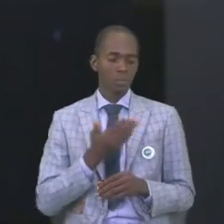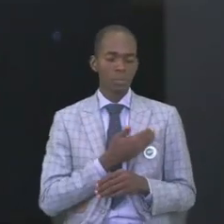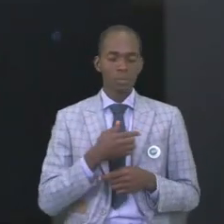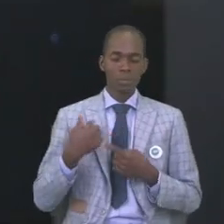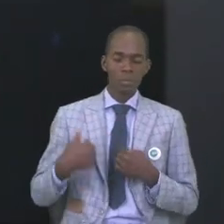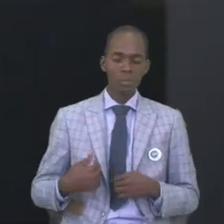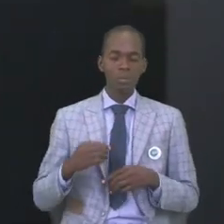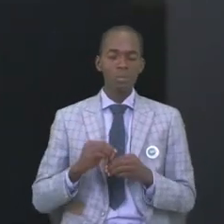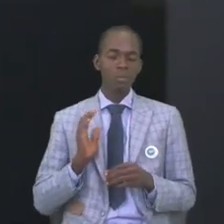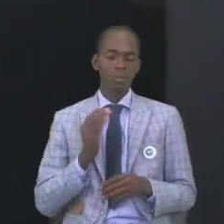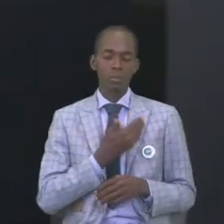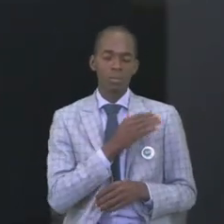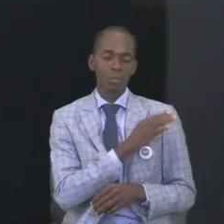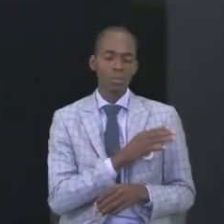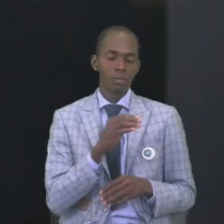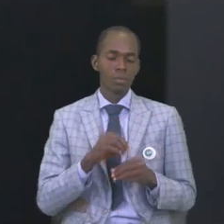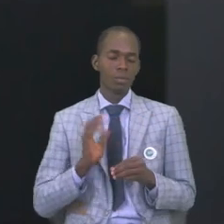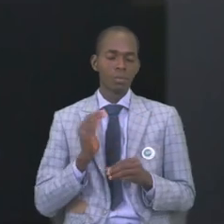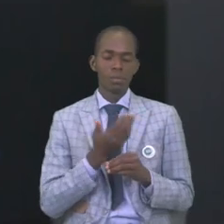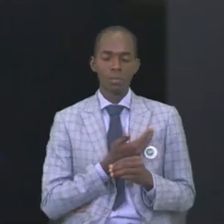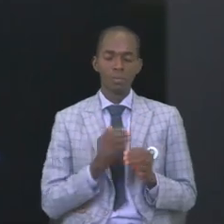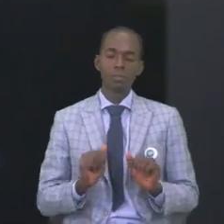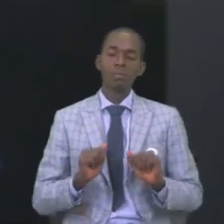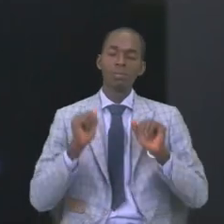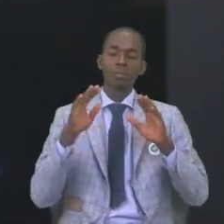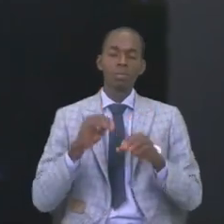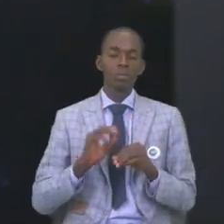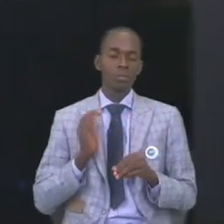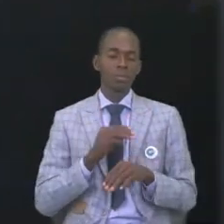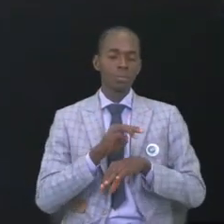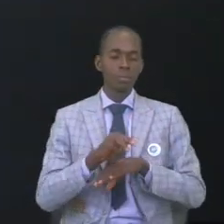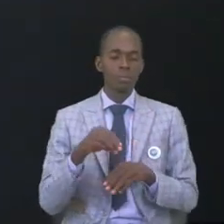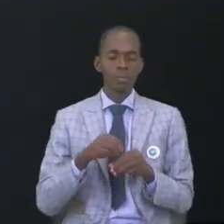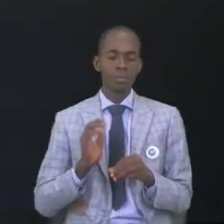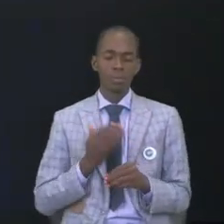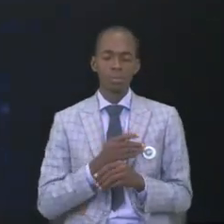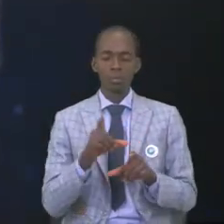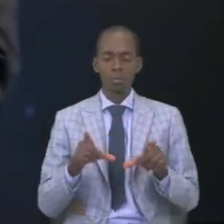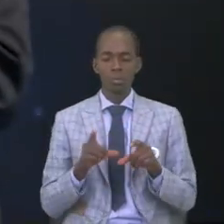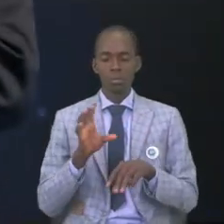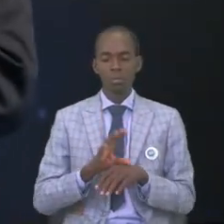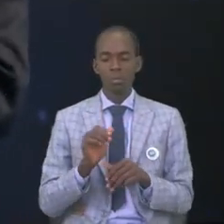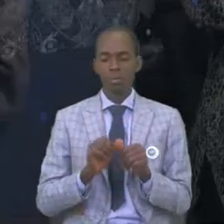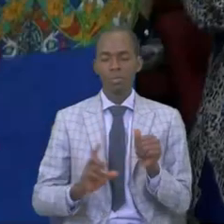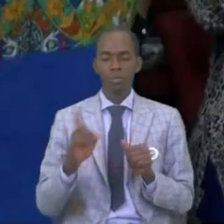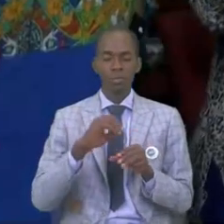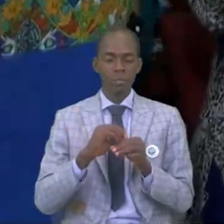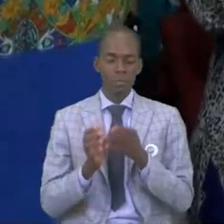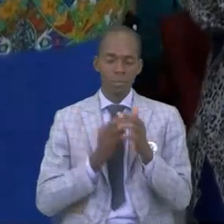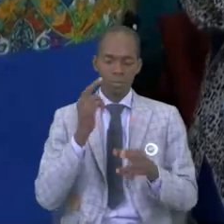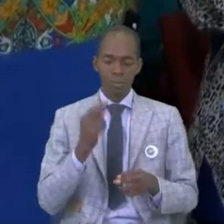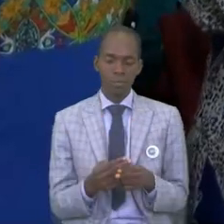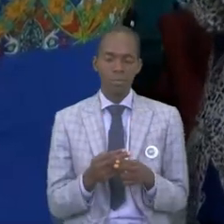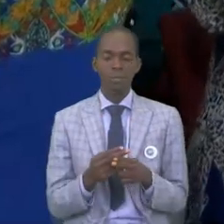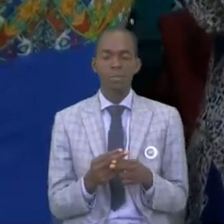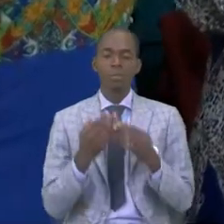our devotion, in our ministry, in our local churches, and all around in Jesus' name.